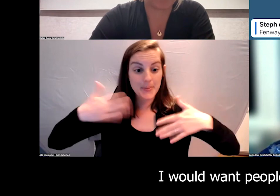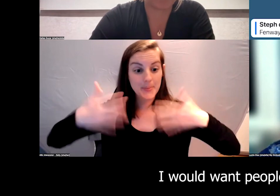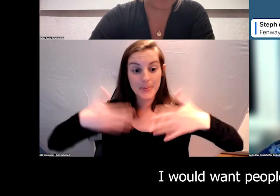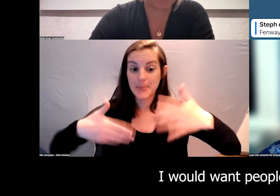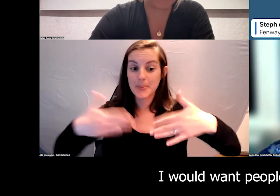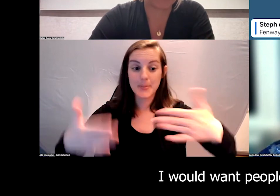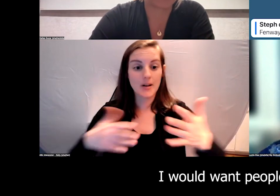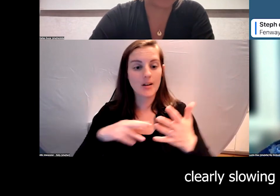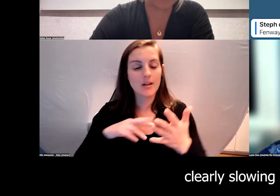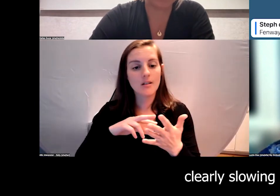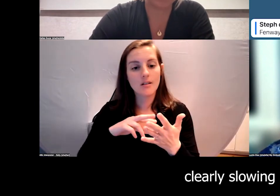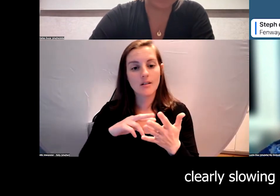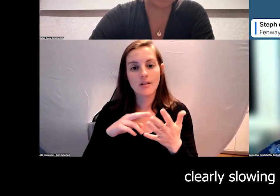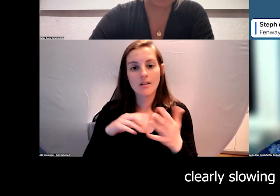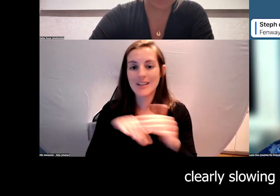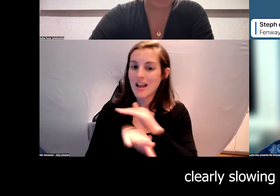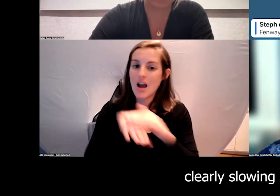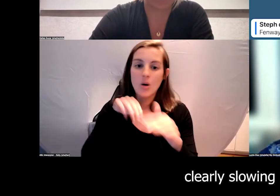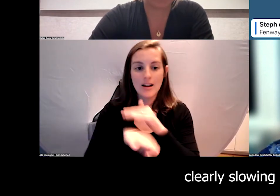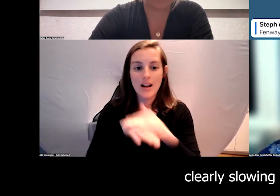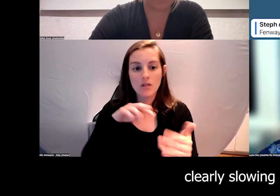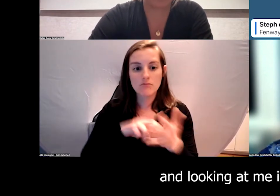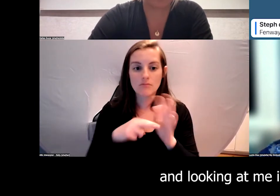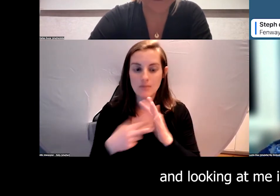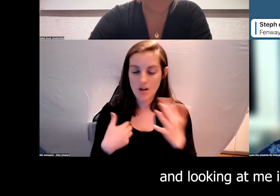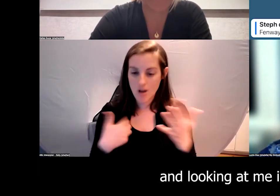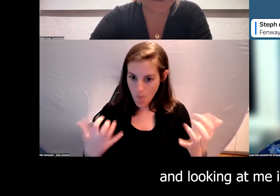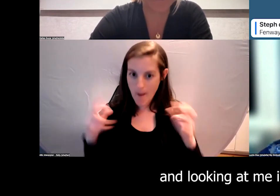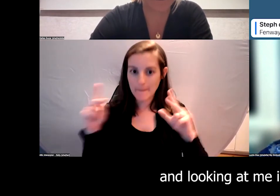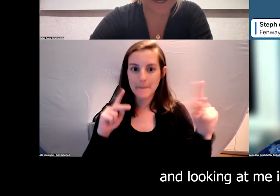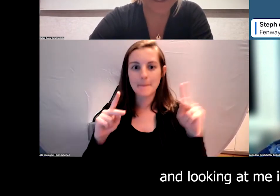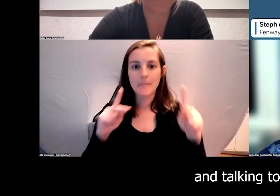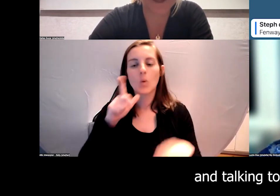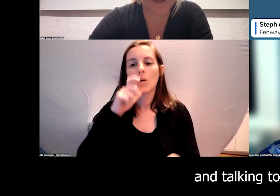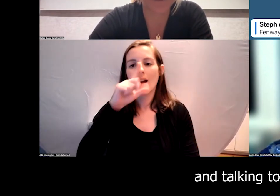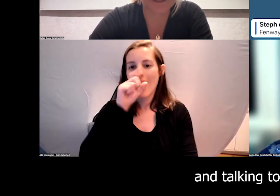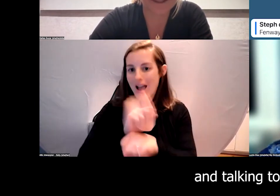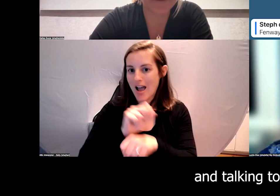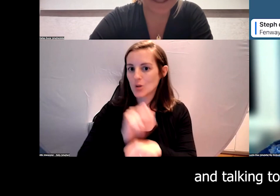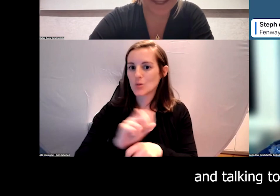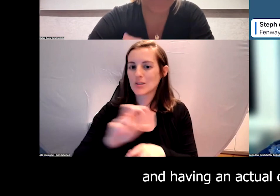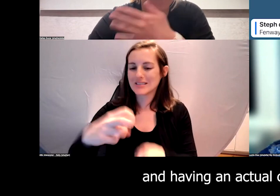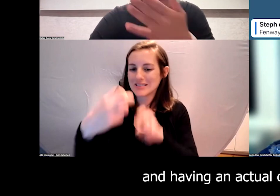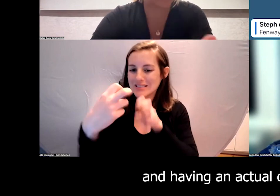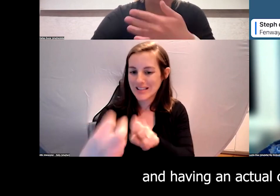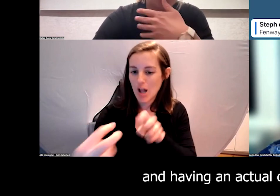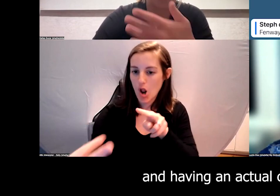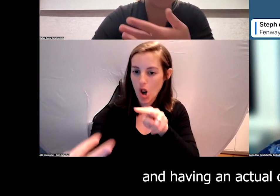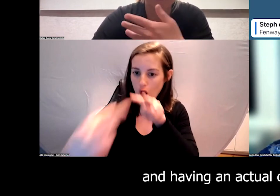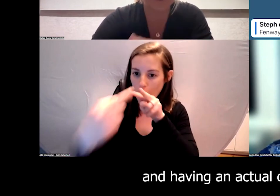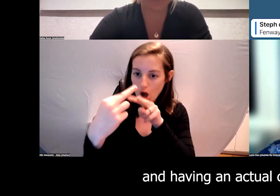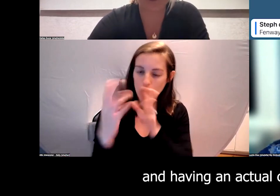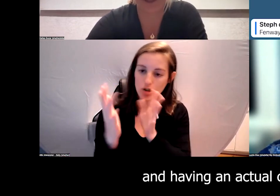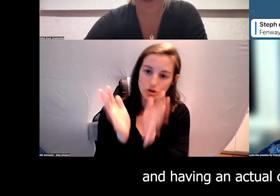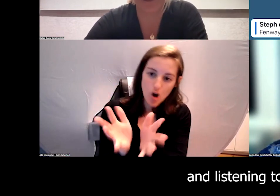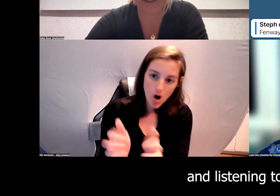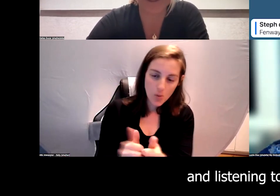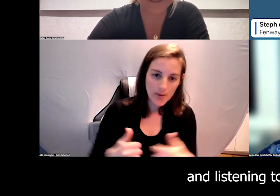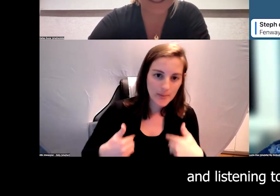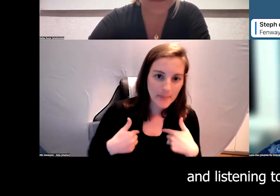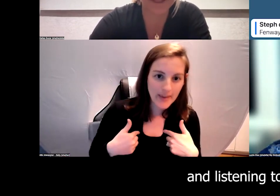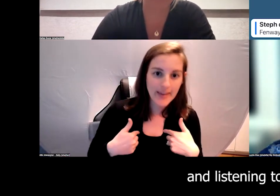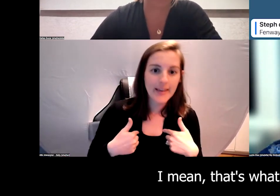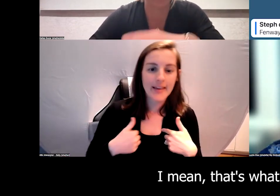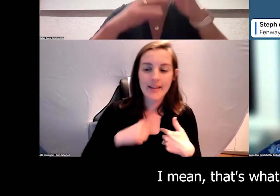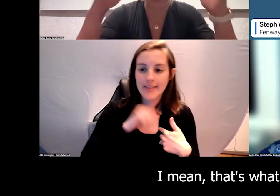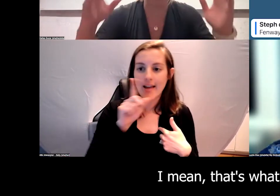are clearly slowing down and looking at me in the eye and talking to me and having an actual conversation and